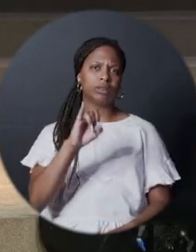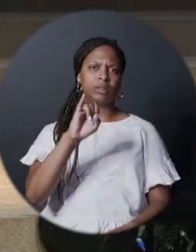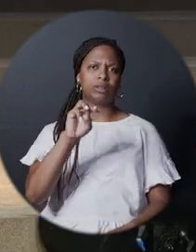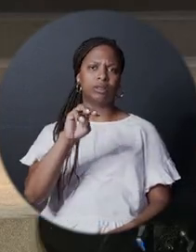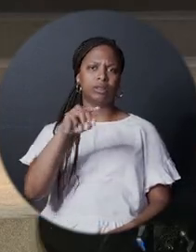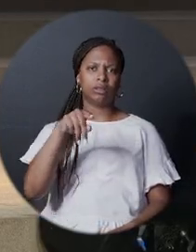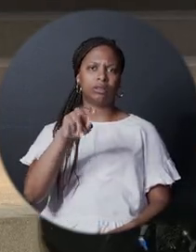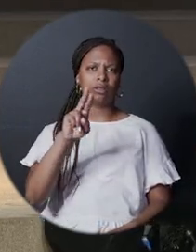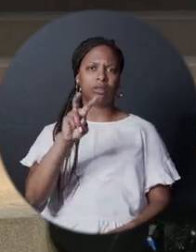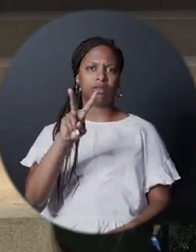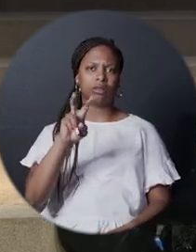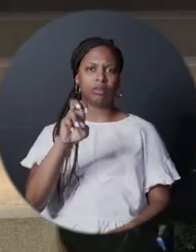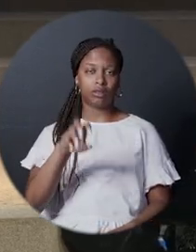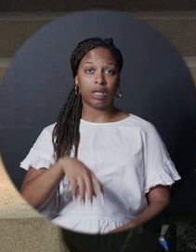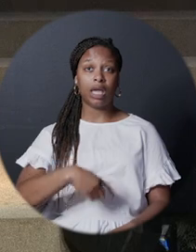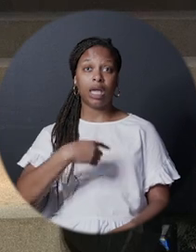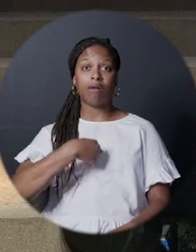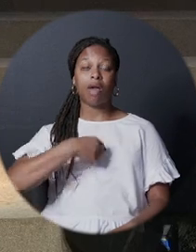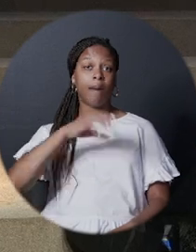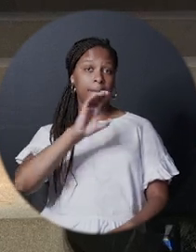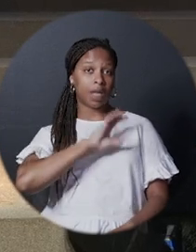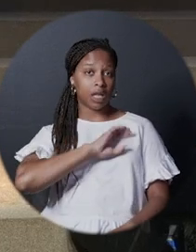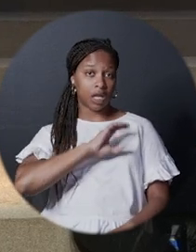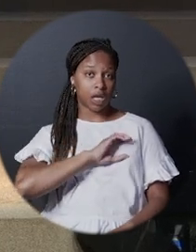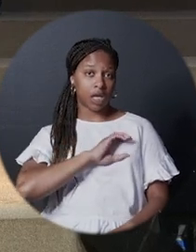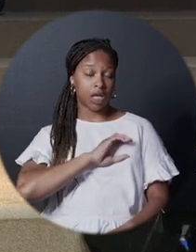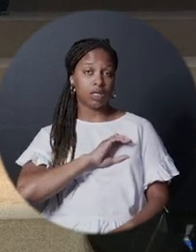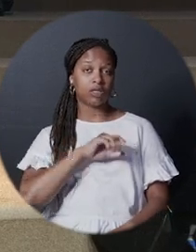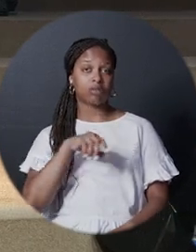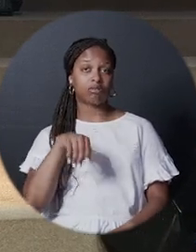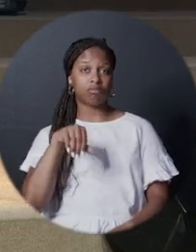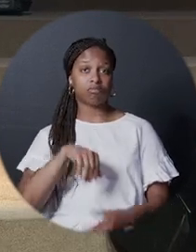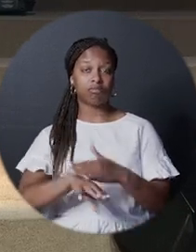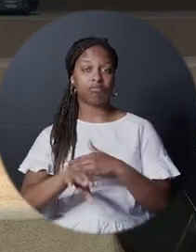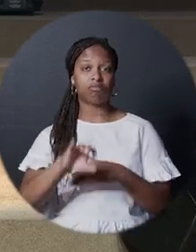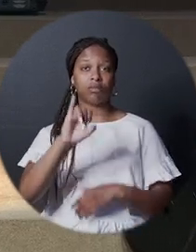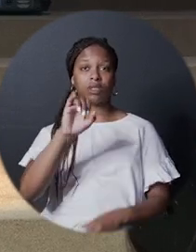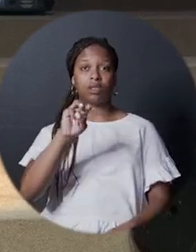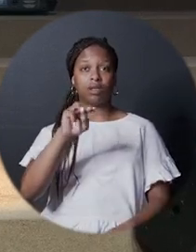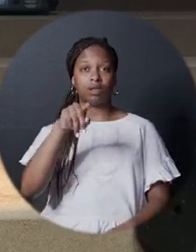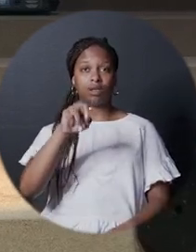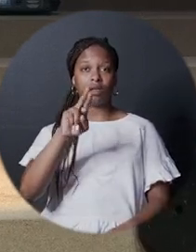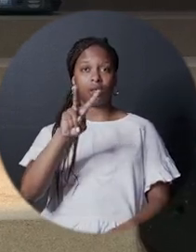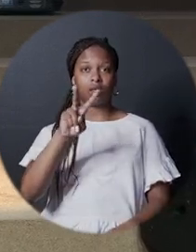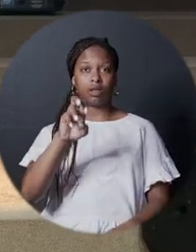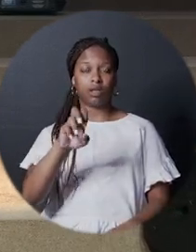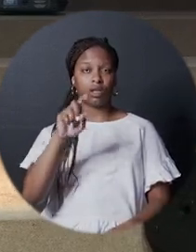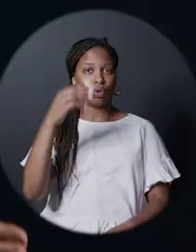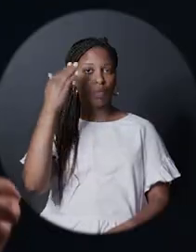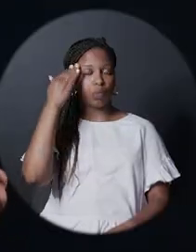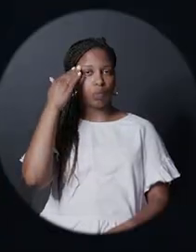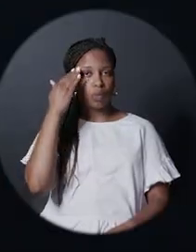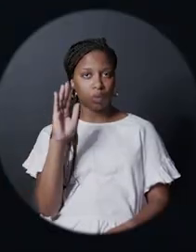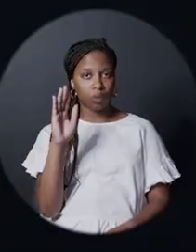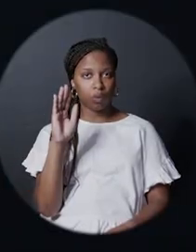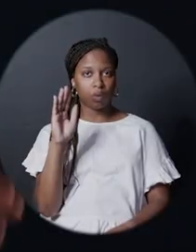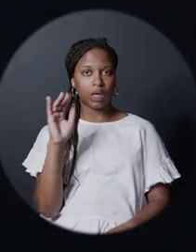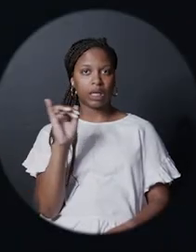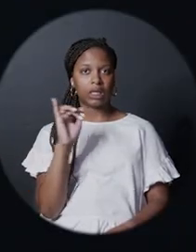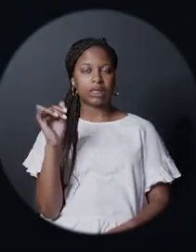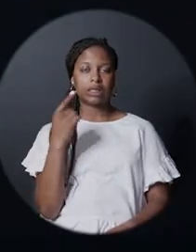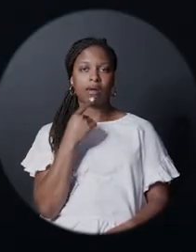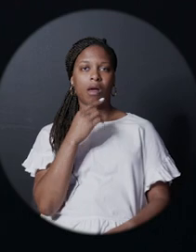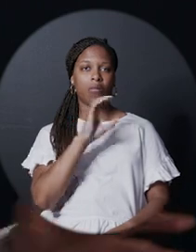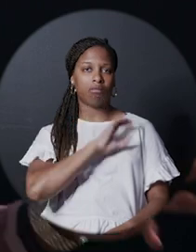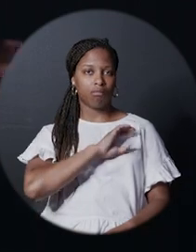It's really the basics of improv. So for instance, if I'm a police officer in the improv and I take on the role of a police officer, you don't